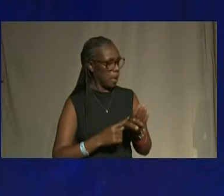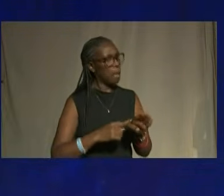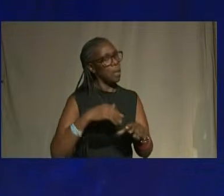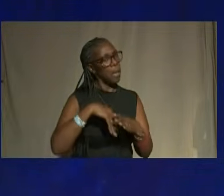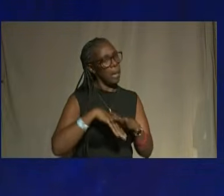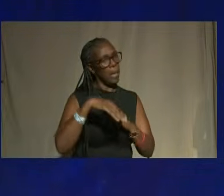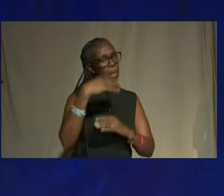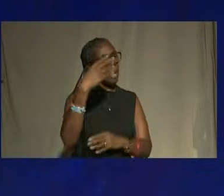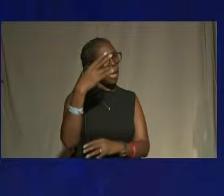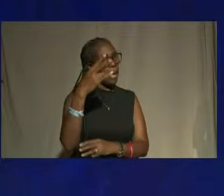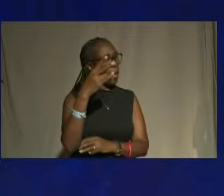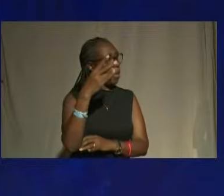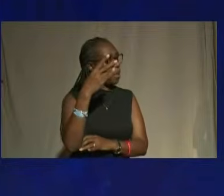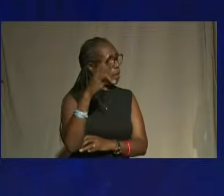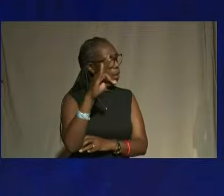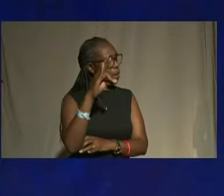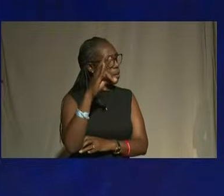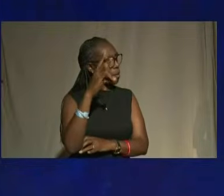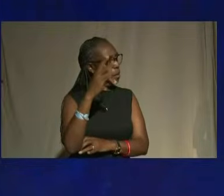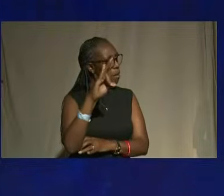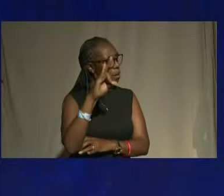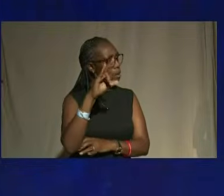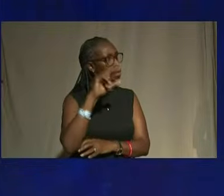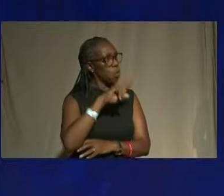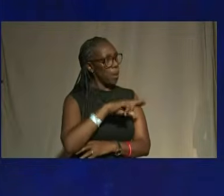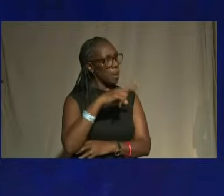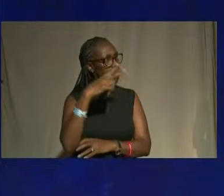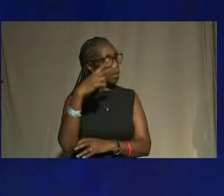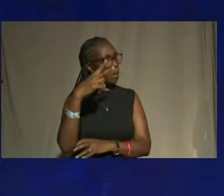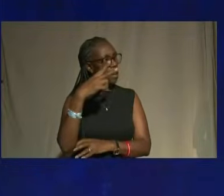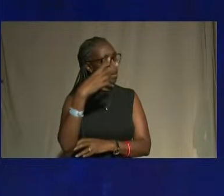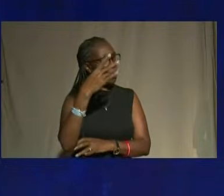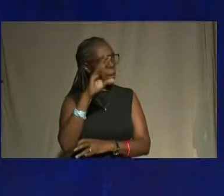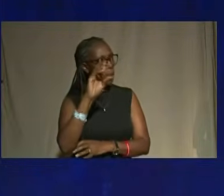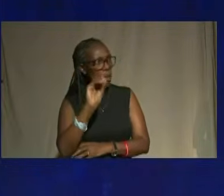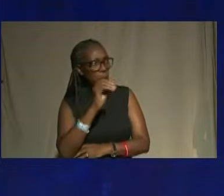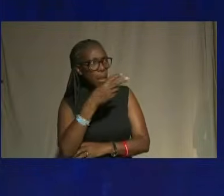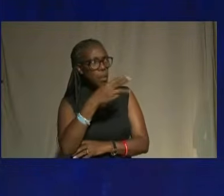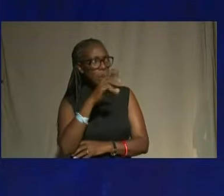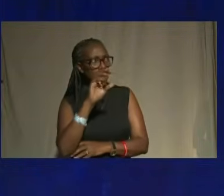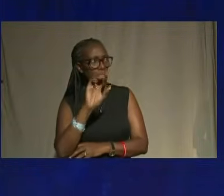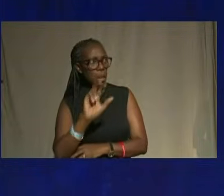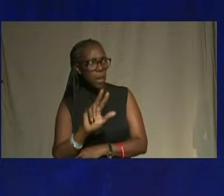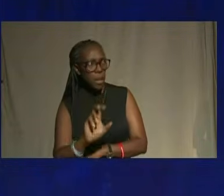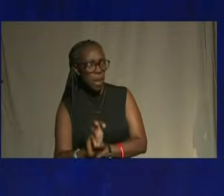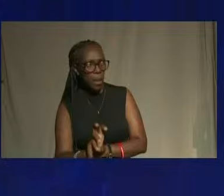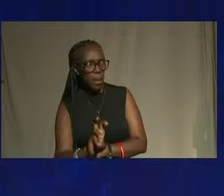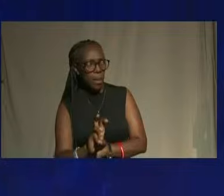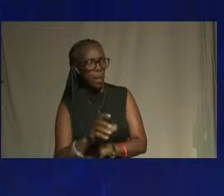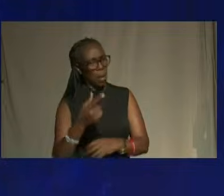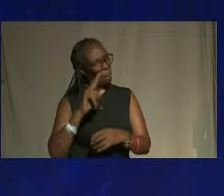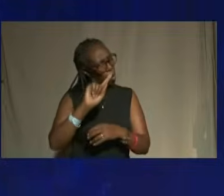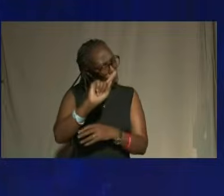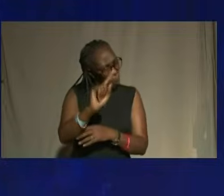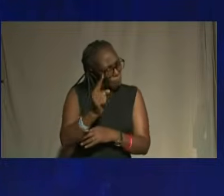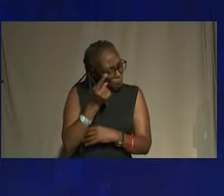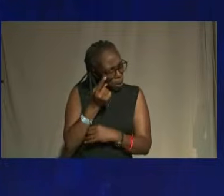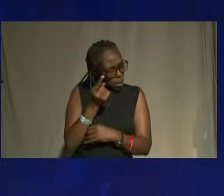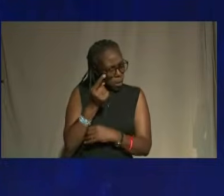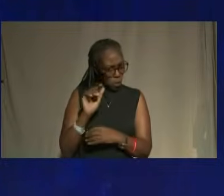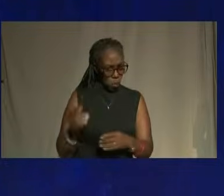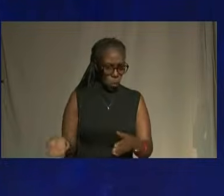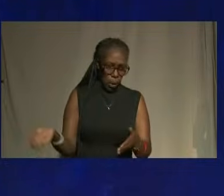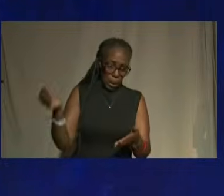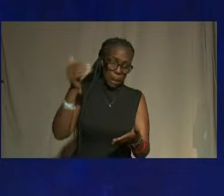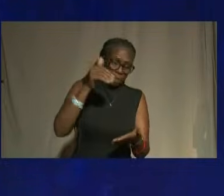2026. However, there are other programs that we have announced that once we assume office, we will immediately, within